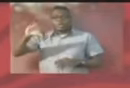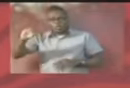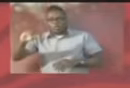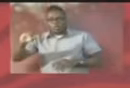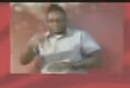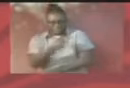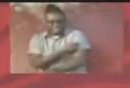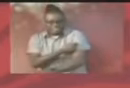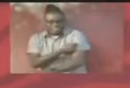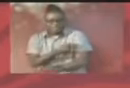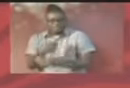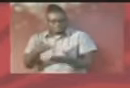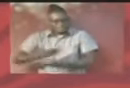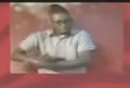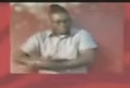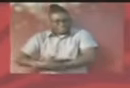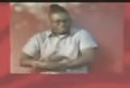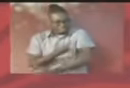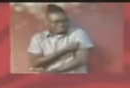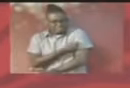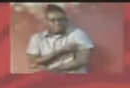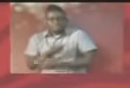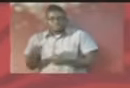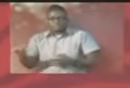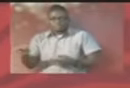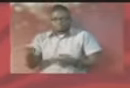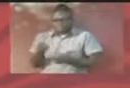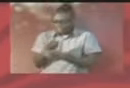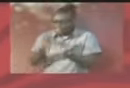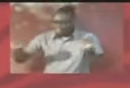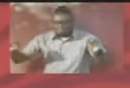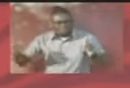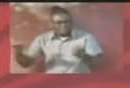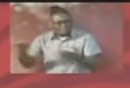Vaccination has been a safe way of protecting our